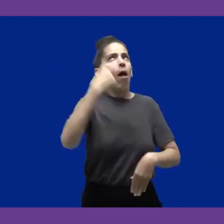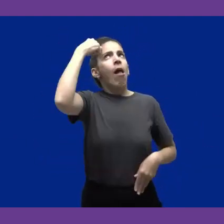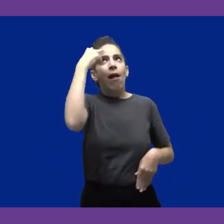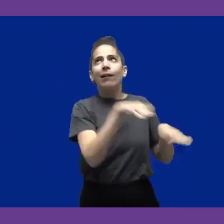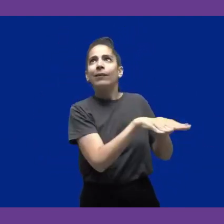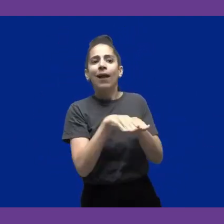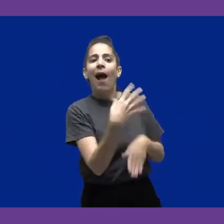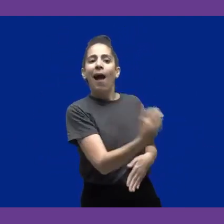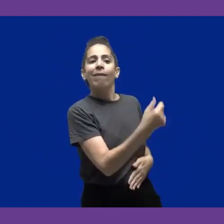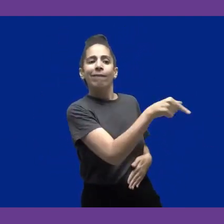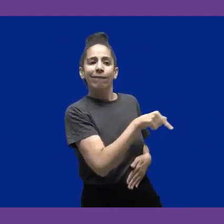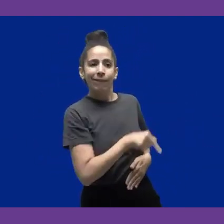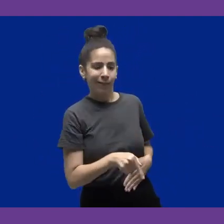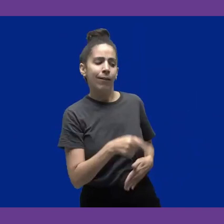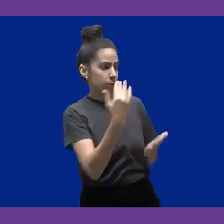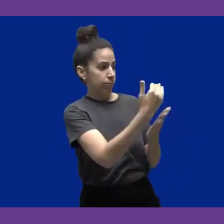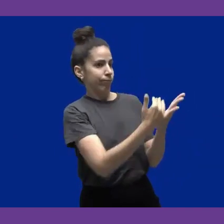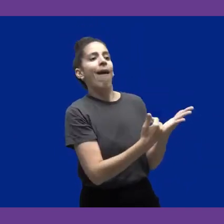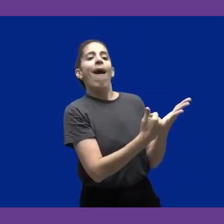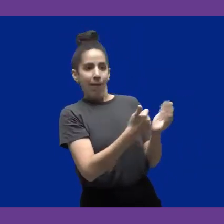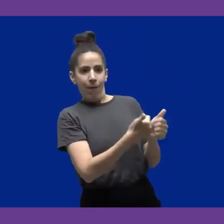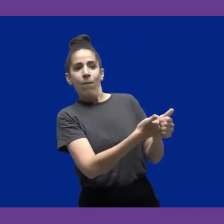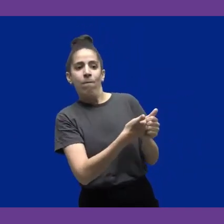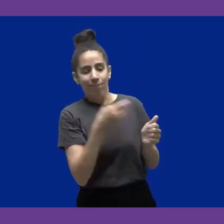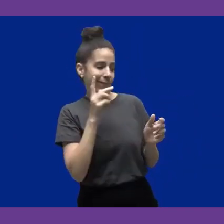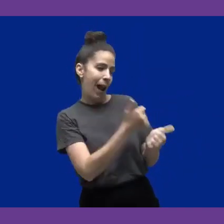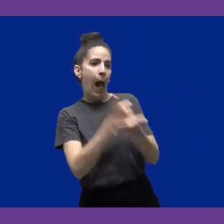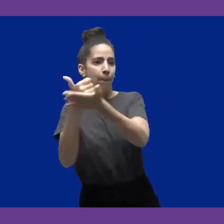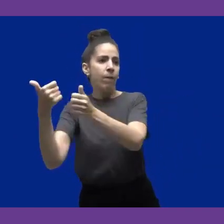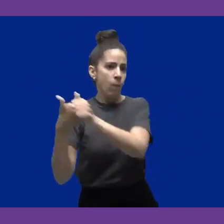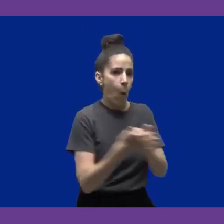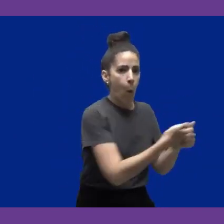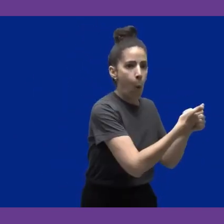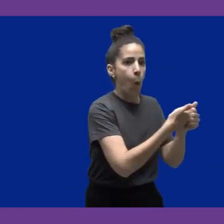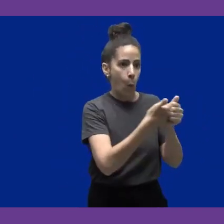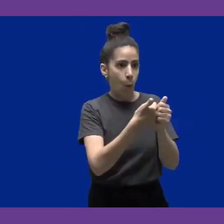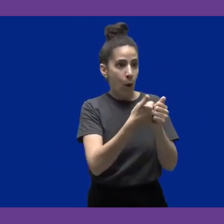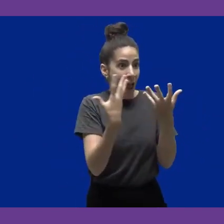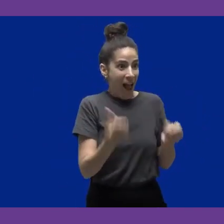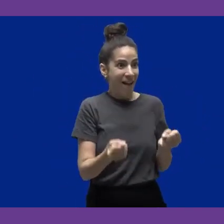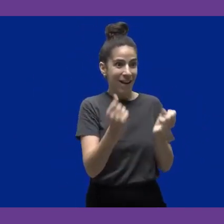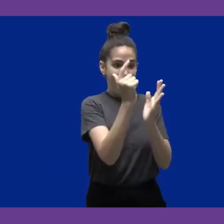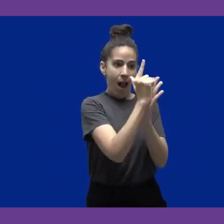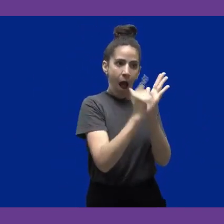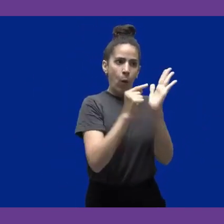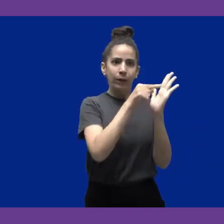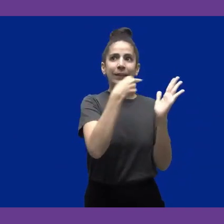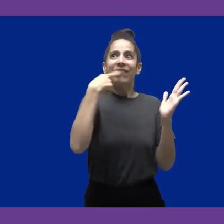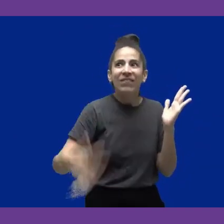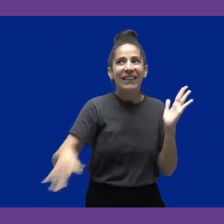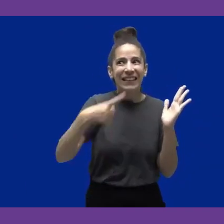any legislation and any regulation can be referenced to standards, which is a very safe path because they show